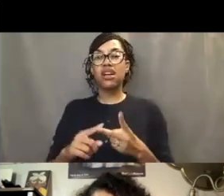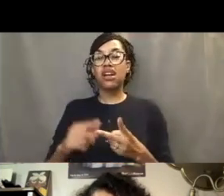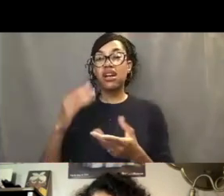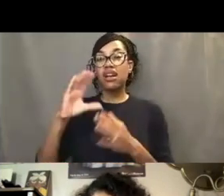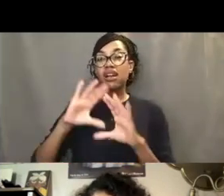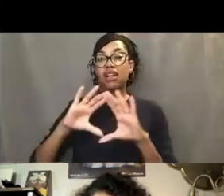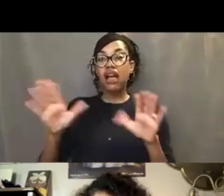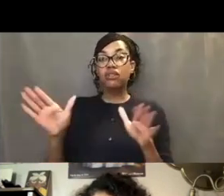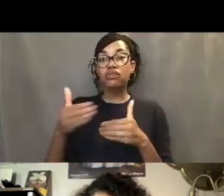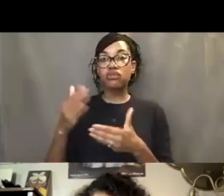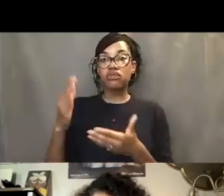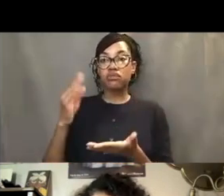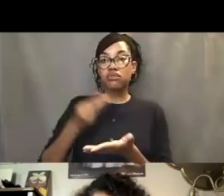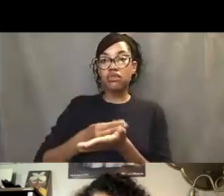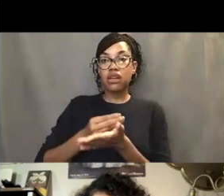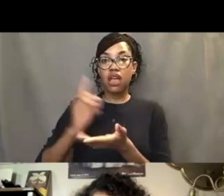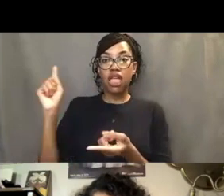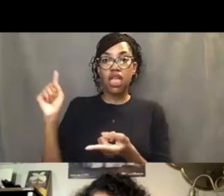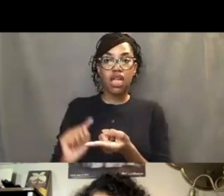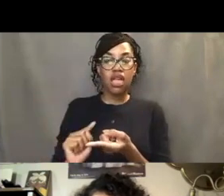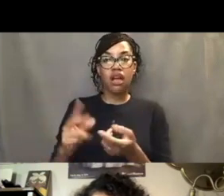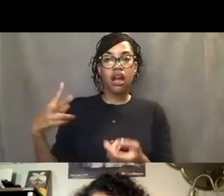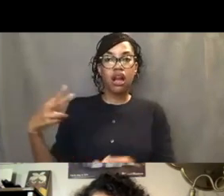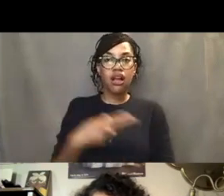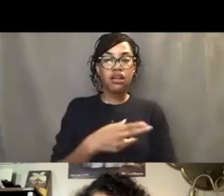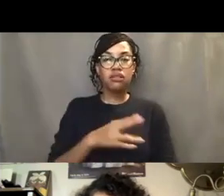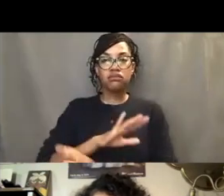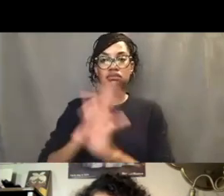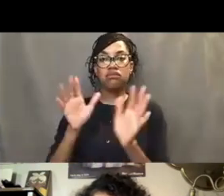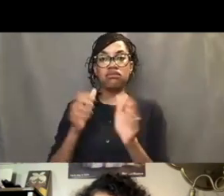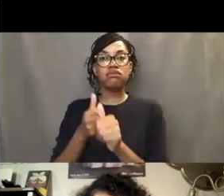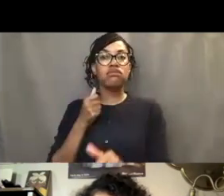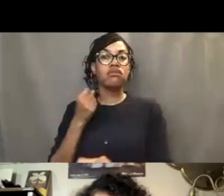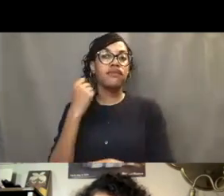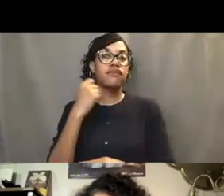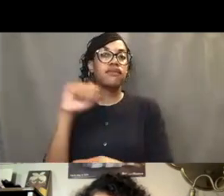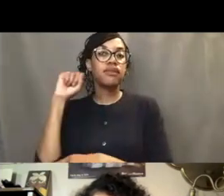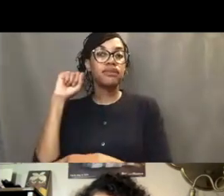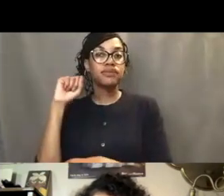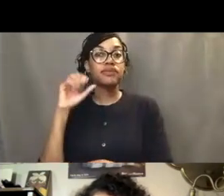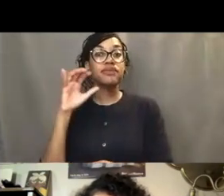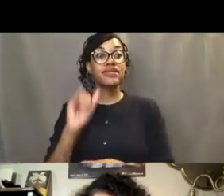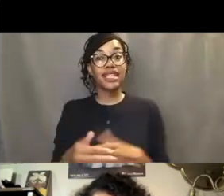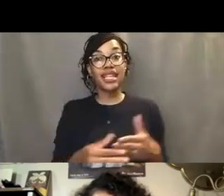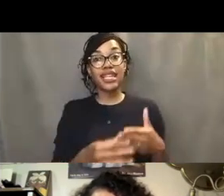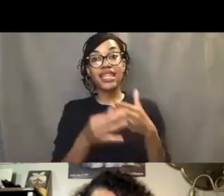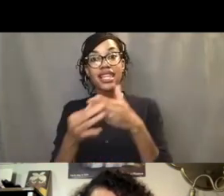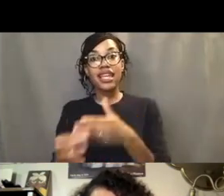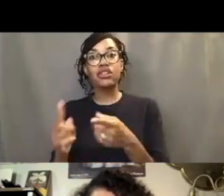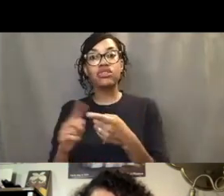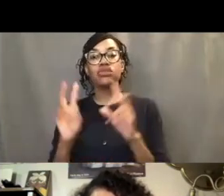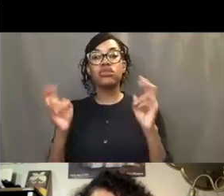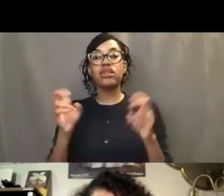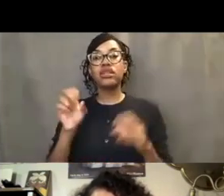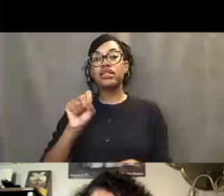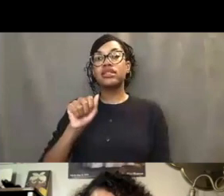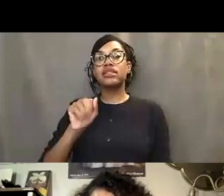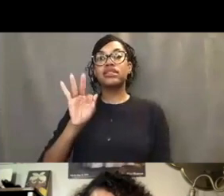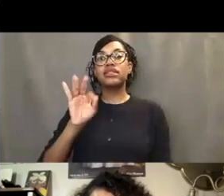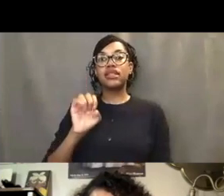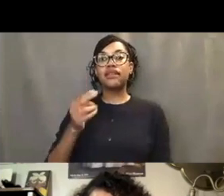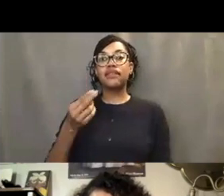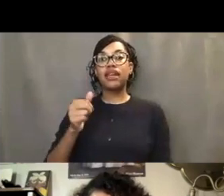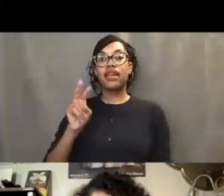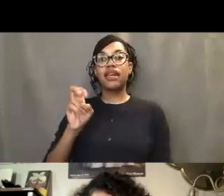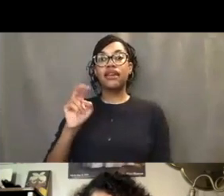not continue to suffer austerity measures. That work led to the creation of a safe haven district against ICE and supporting students and pushing